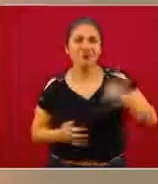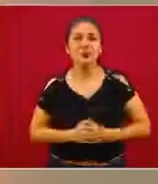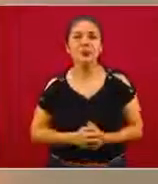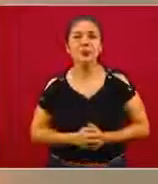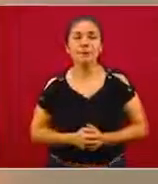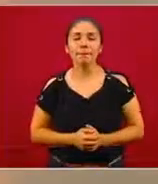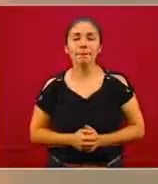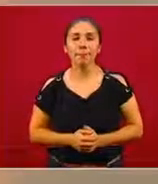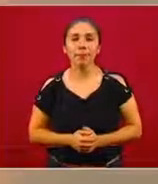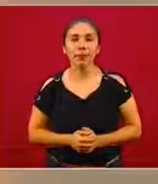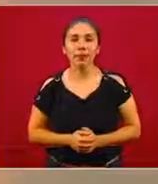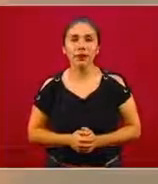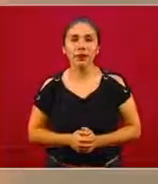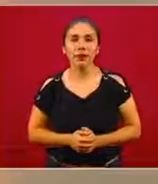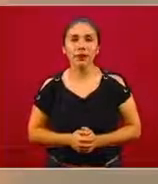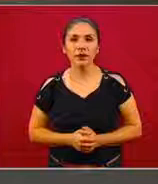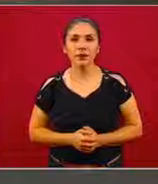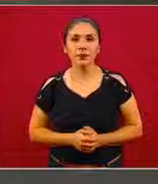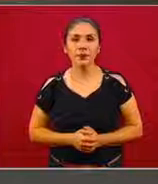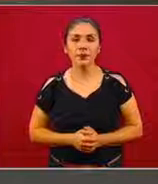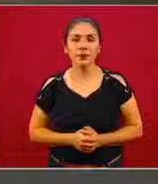Next, please.